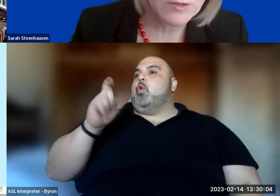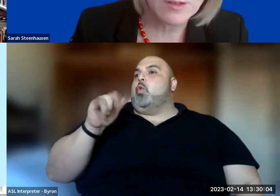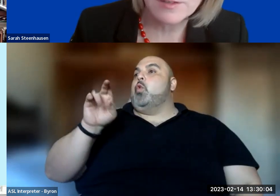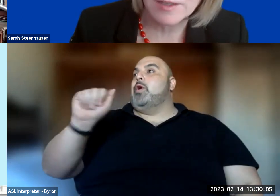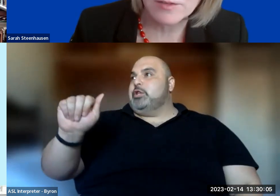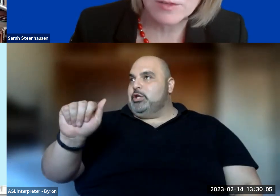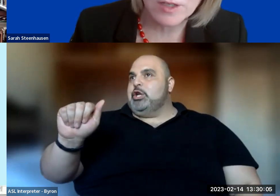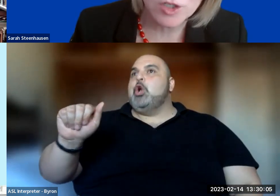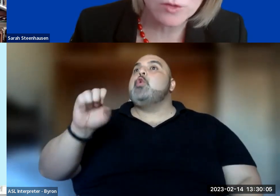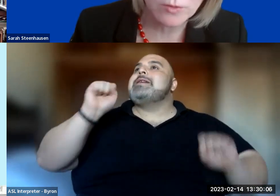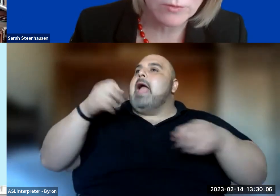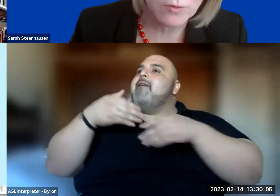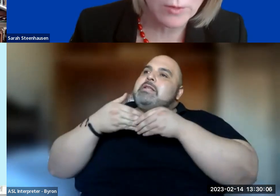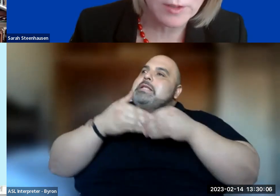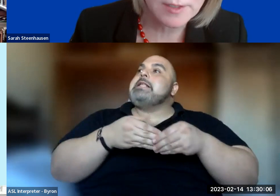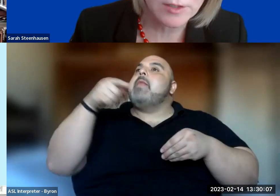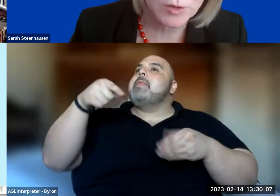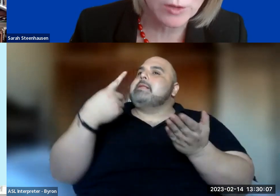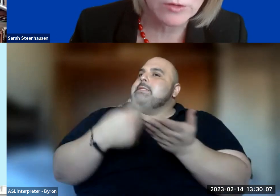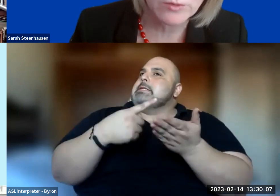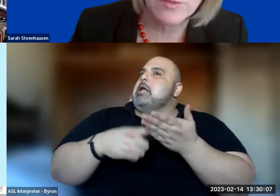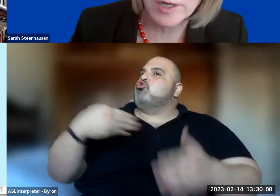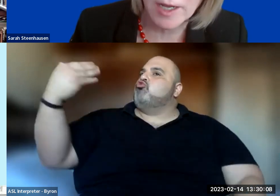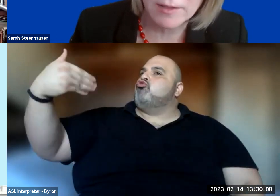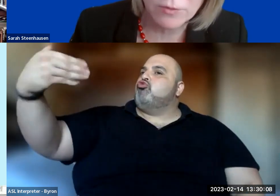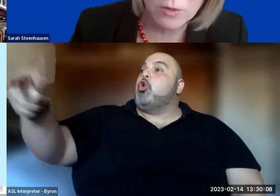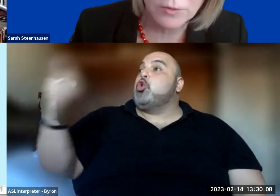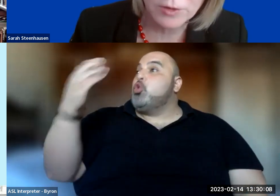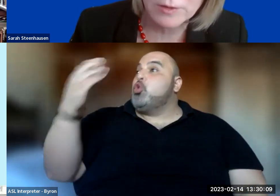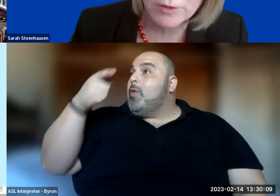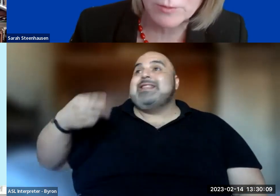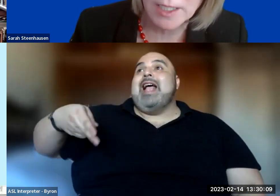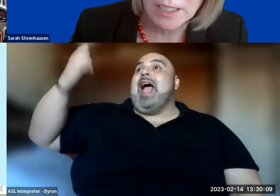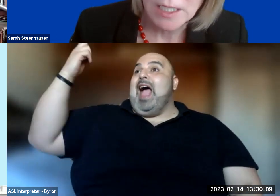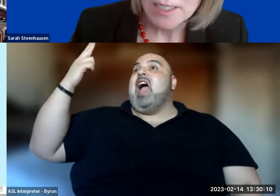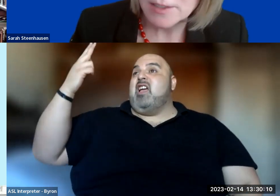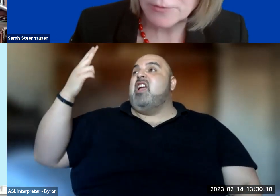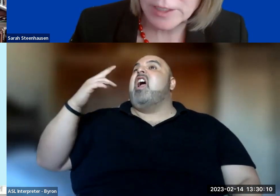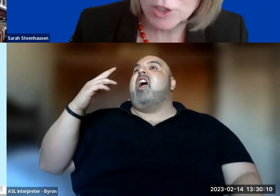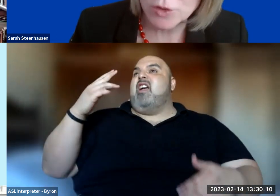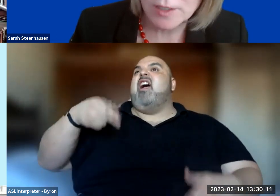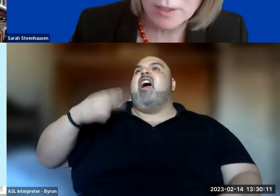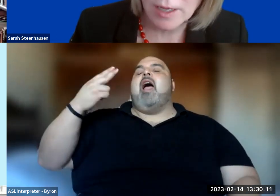and facilitate these discussions moving forward. Because as you know, this was a very high level overview and there's many